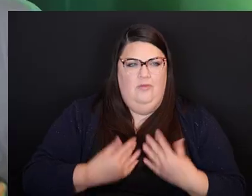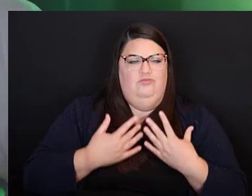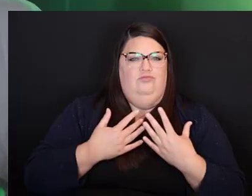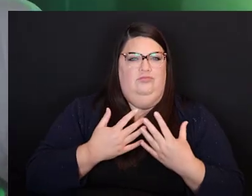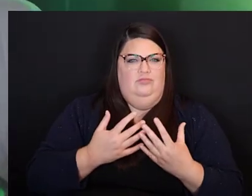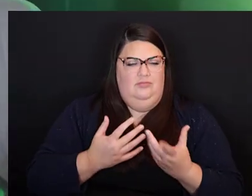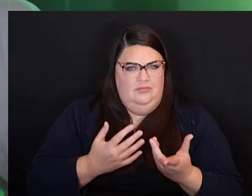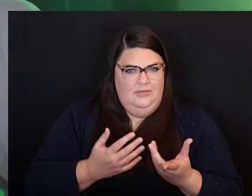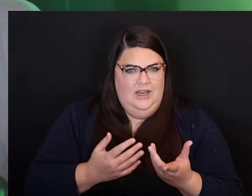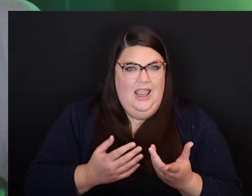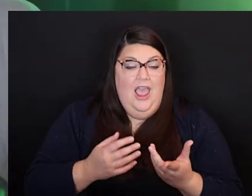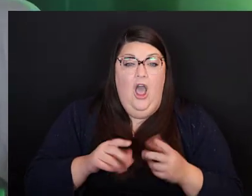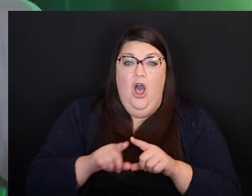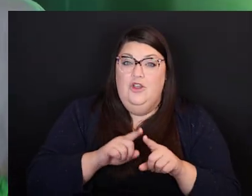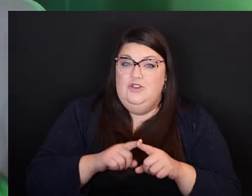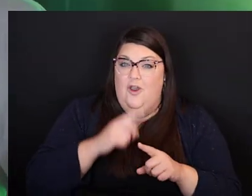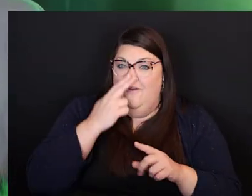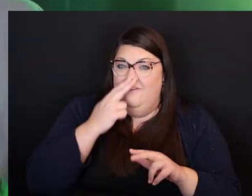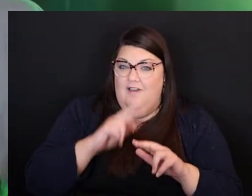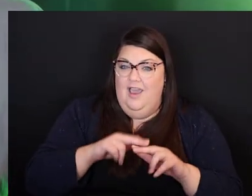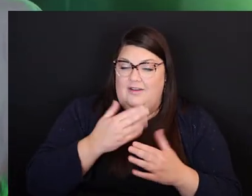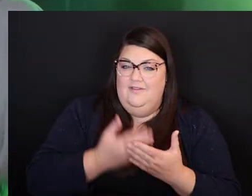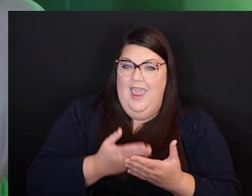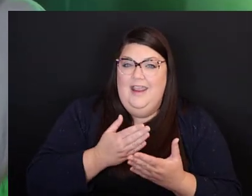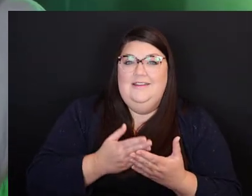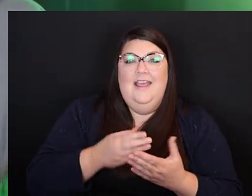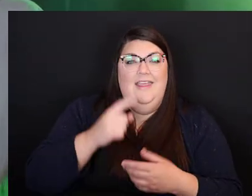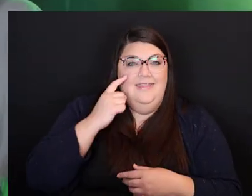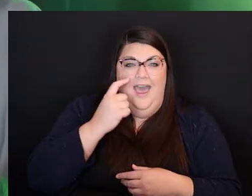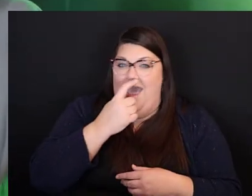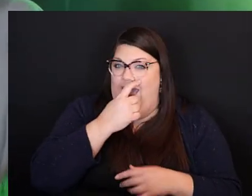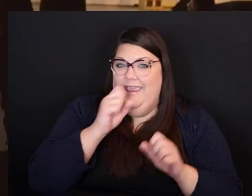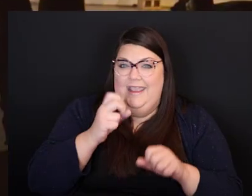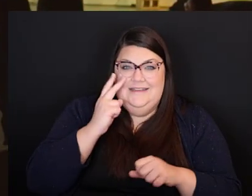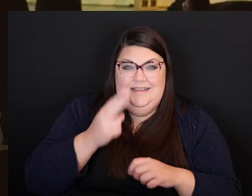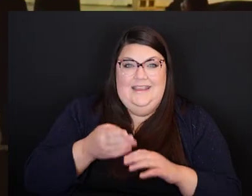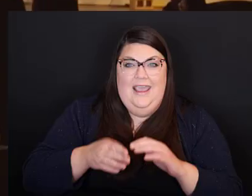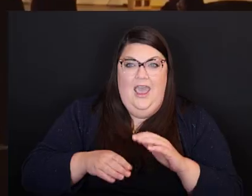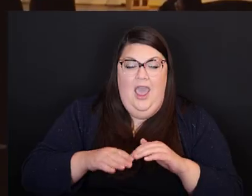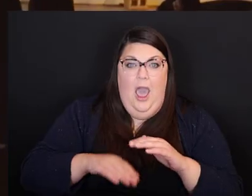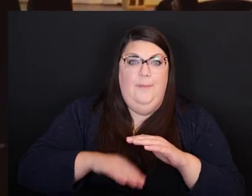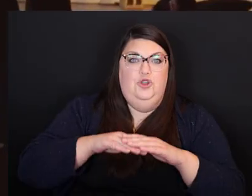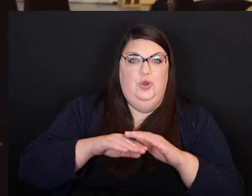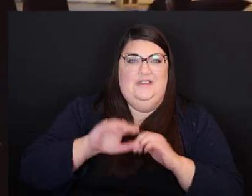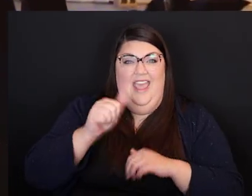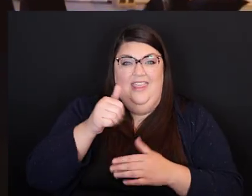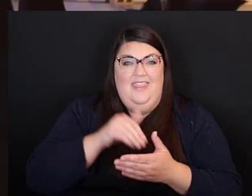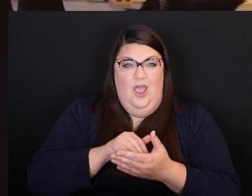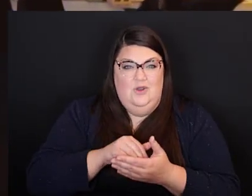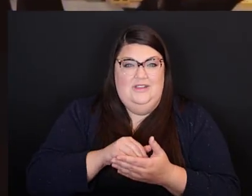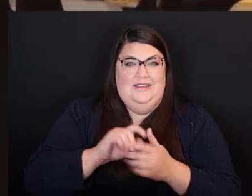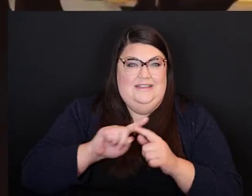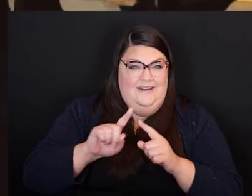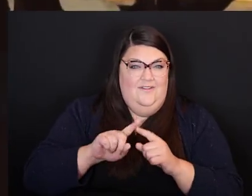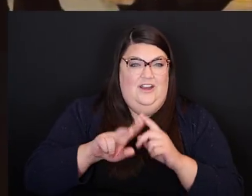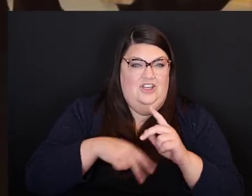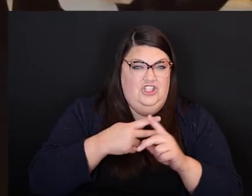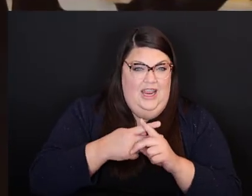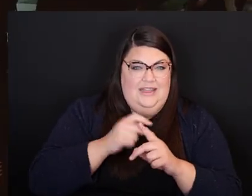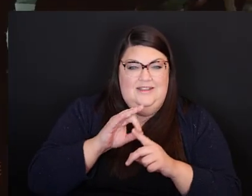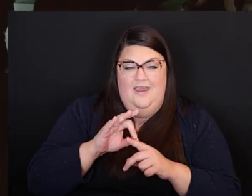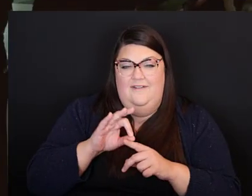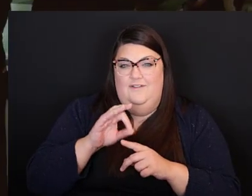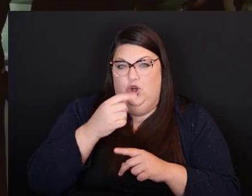the human eye can see up to 10,000 different shades of green. And it's the color that we can see the most different shades